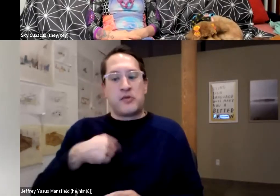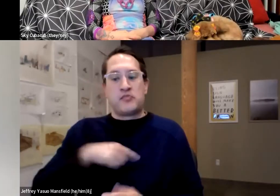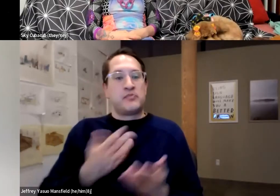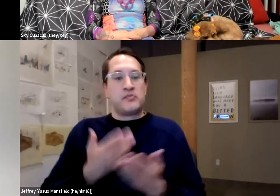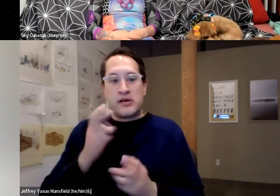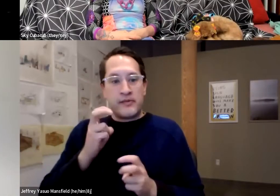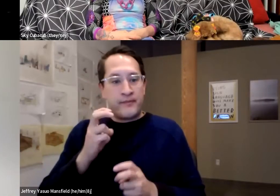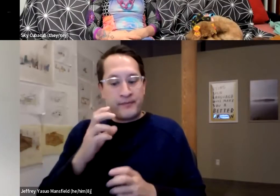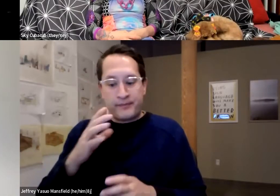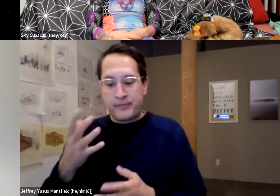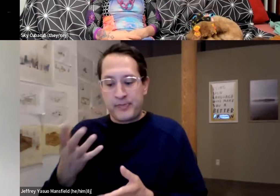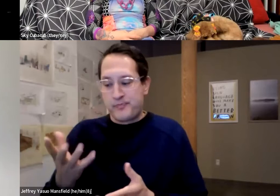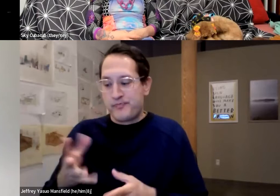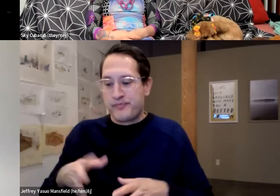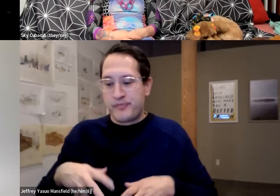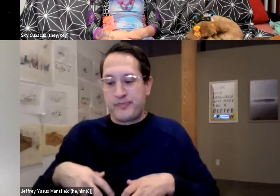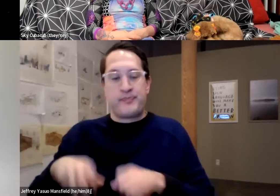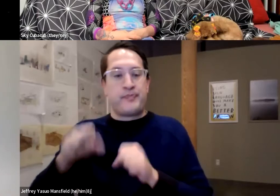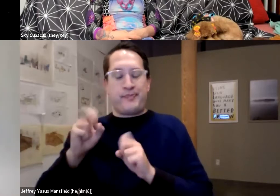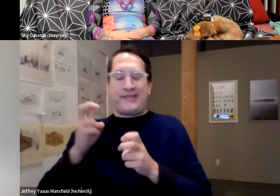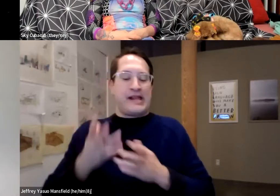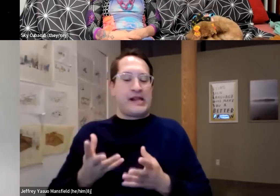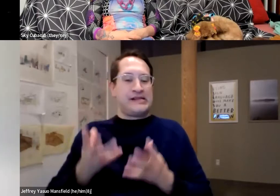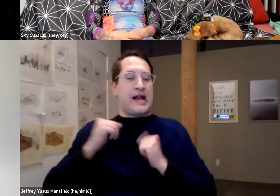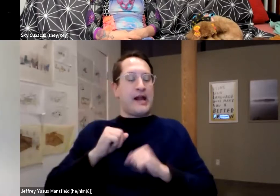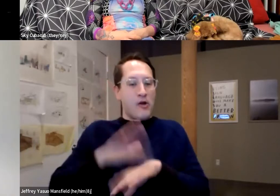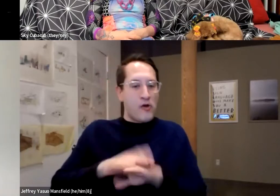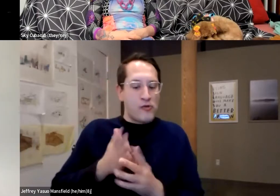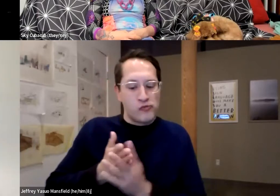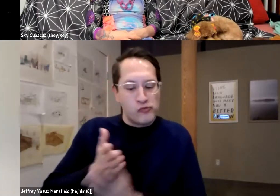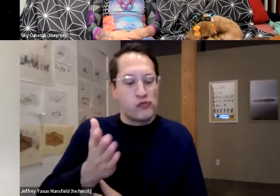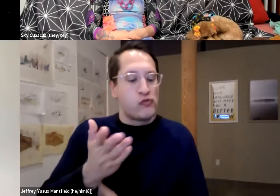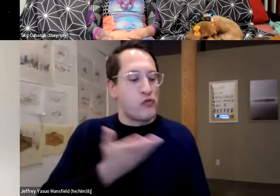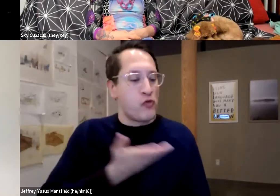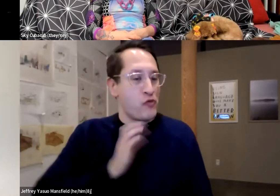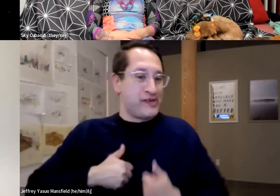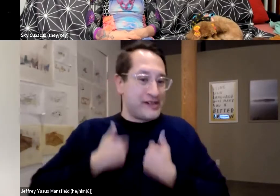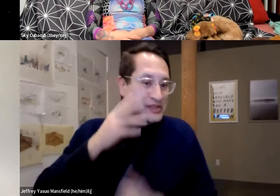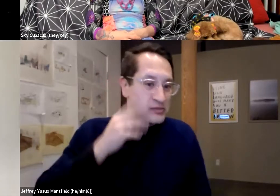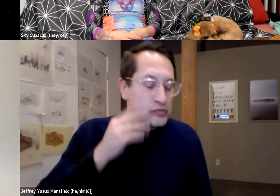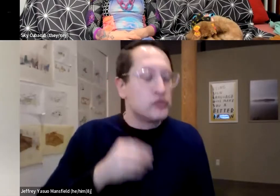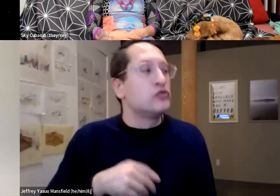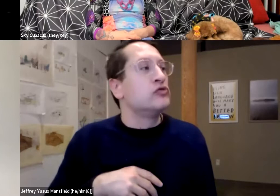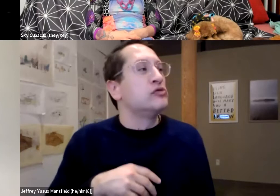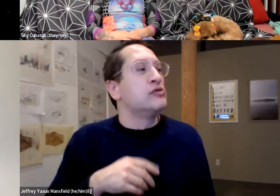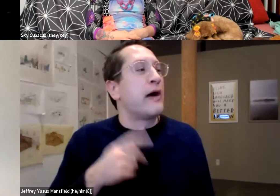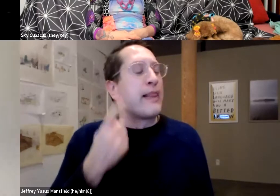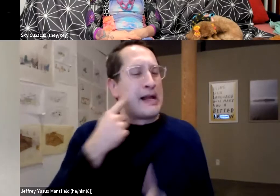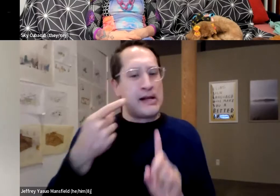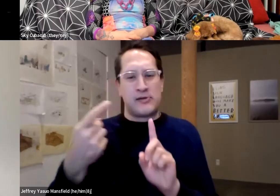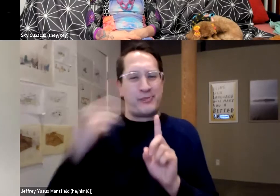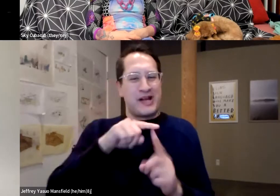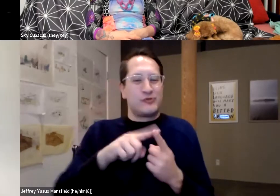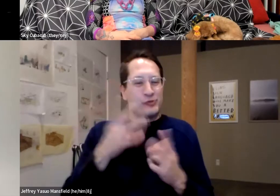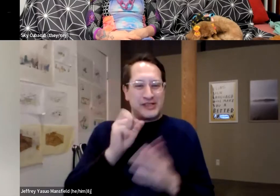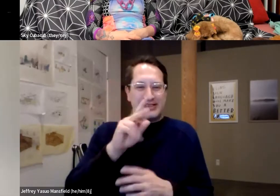not adhere to a certain truth, but we may take on a certain truth through our lived